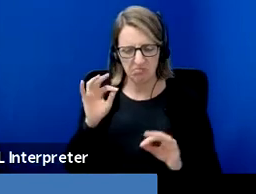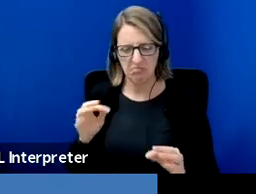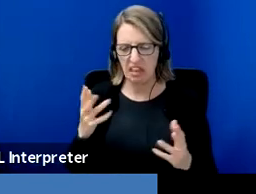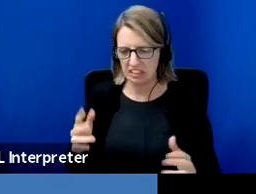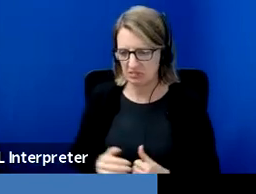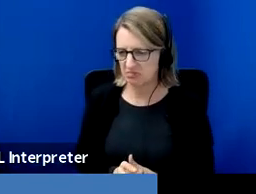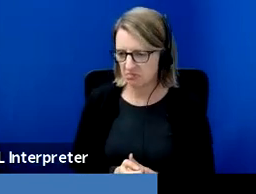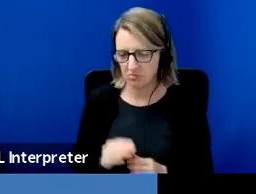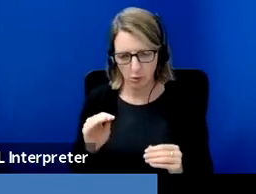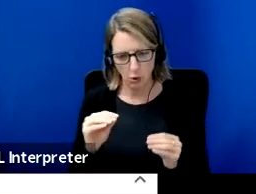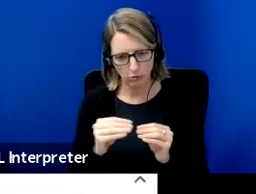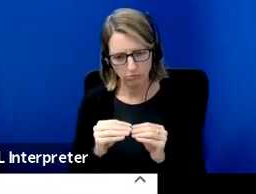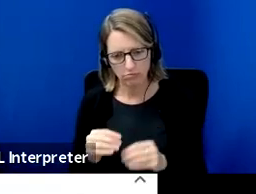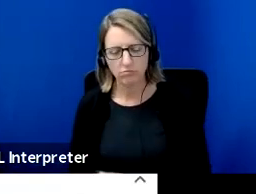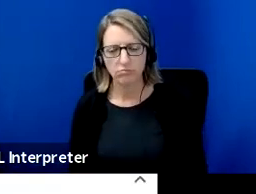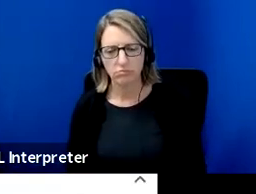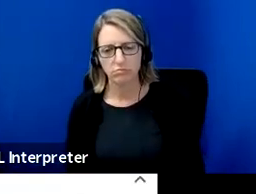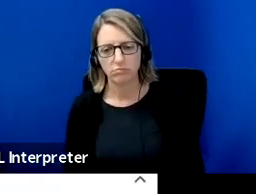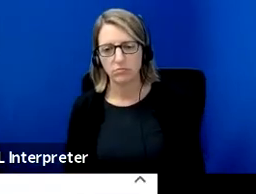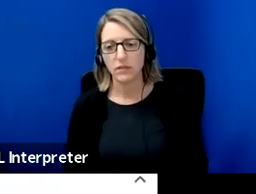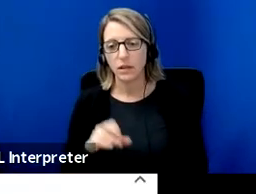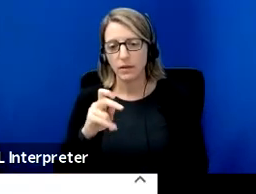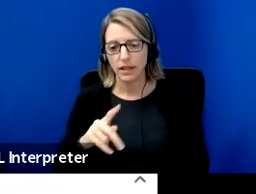Okay, so back into our slide deck.